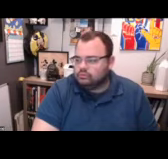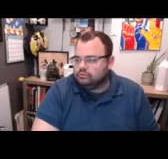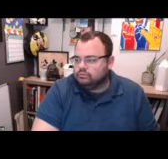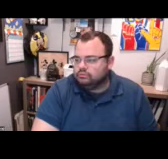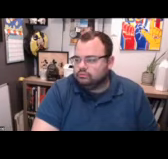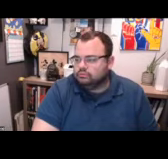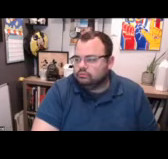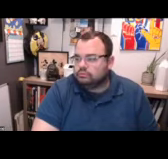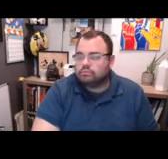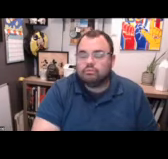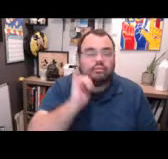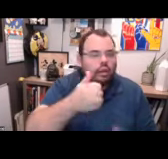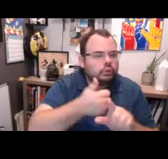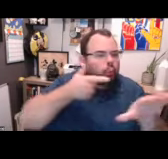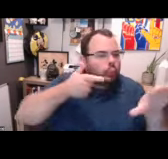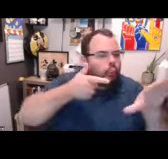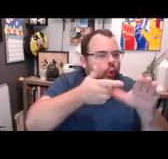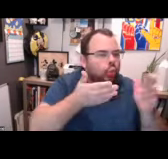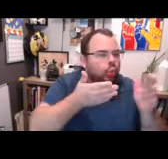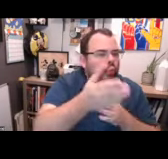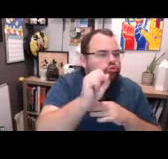opening in the mastoid bone called a mastoidectomy.